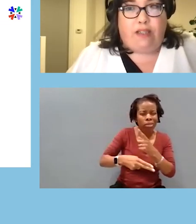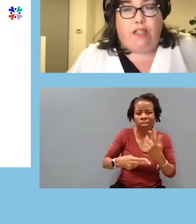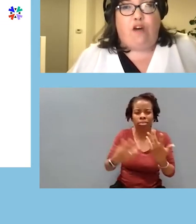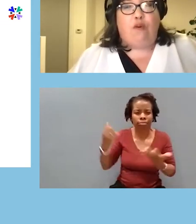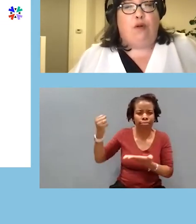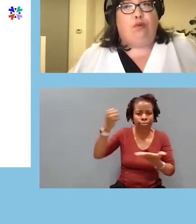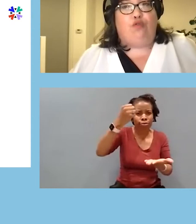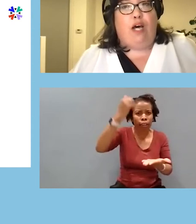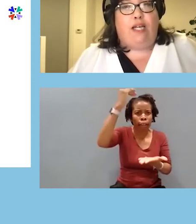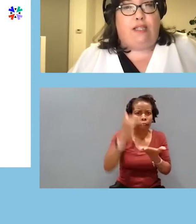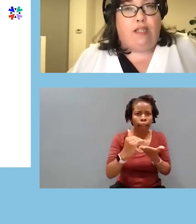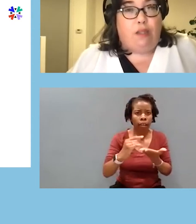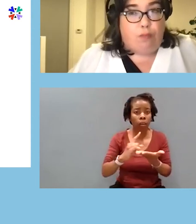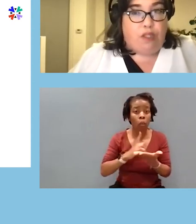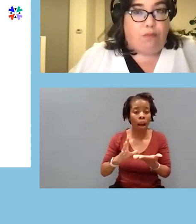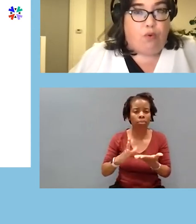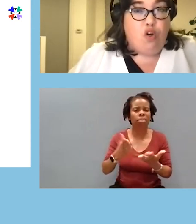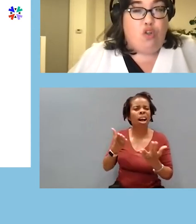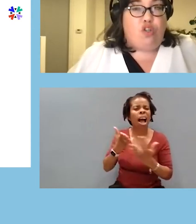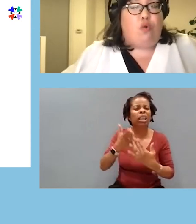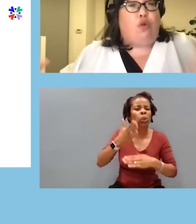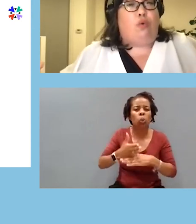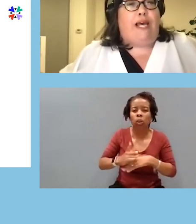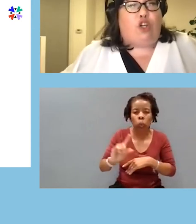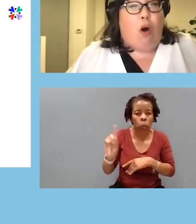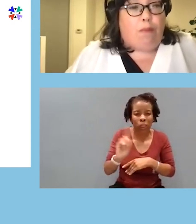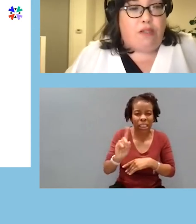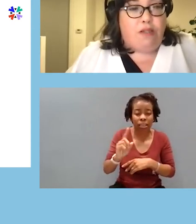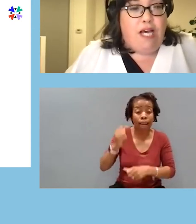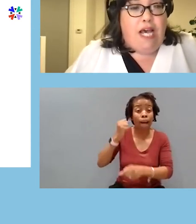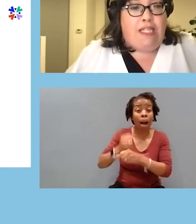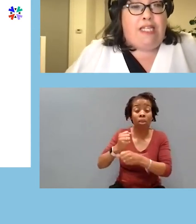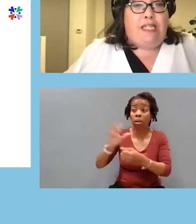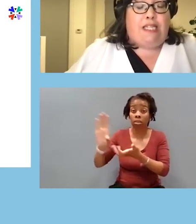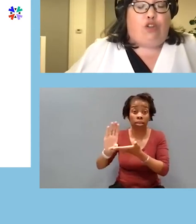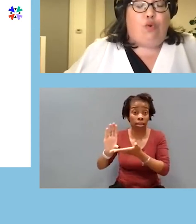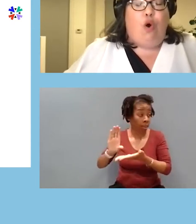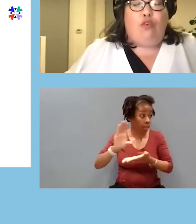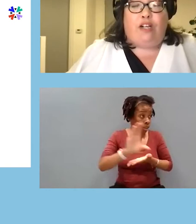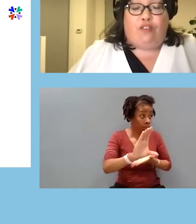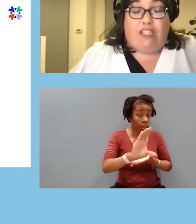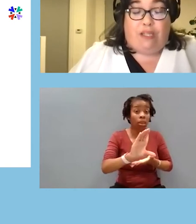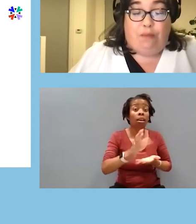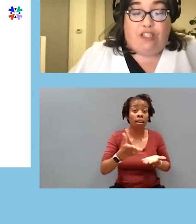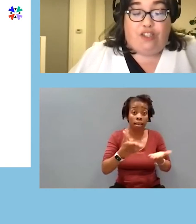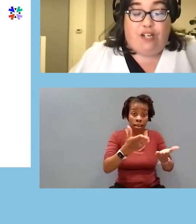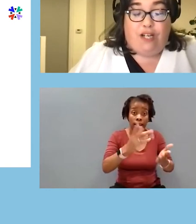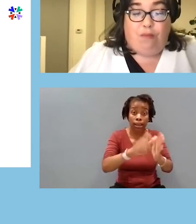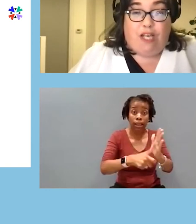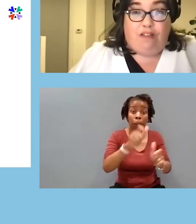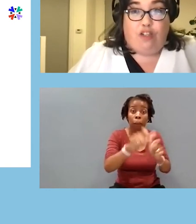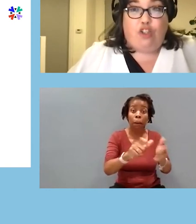money that the government provides disabled people to do their jobs. And in the drawing of this